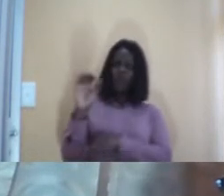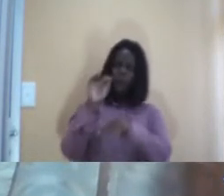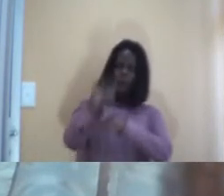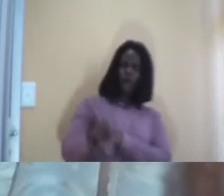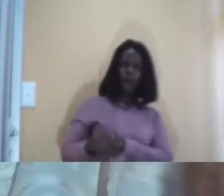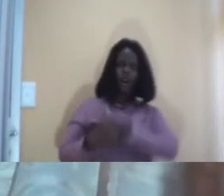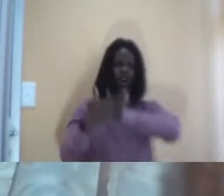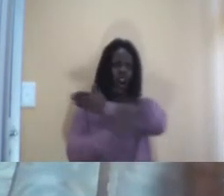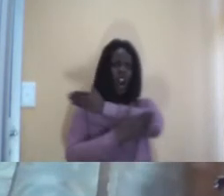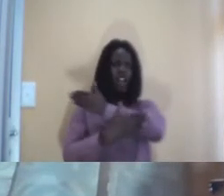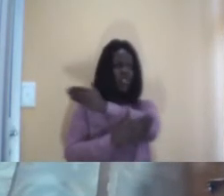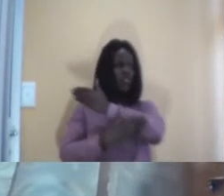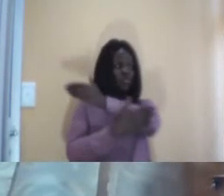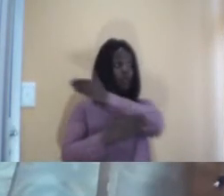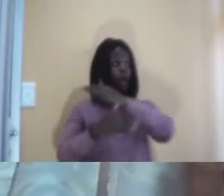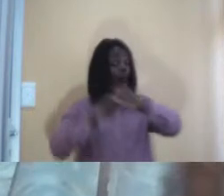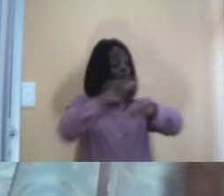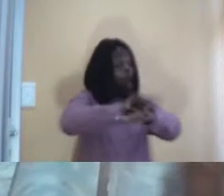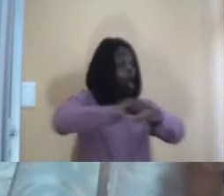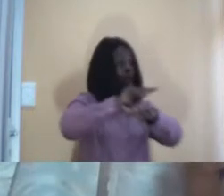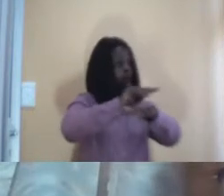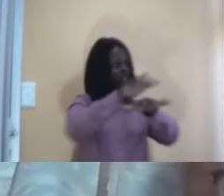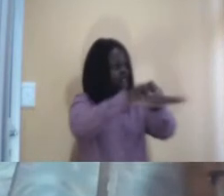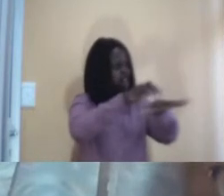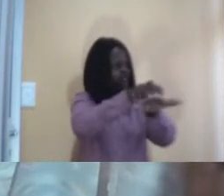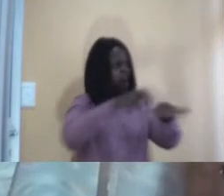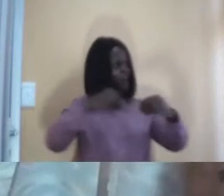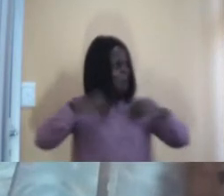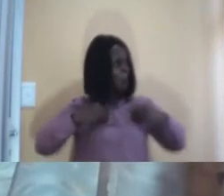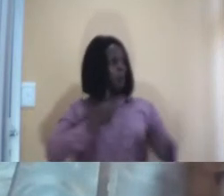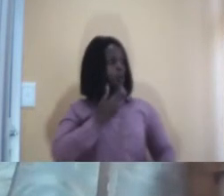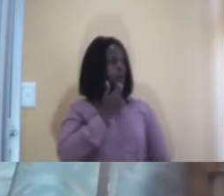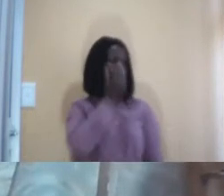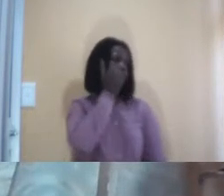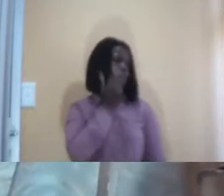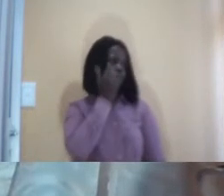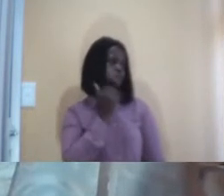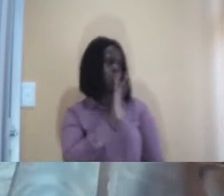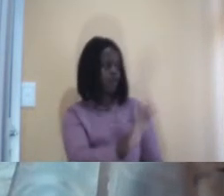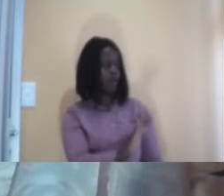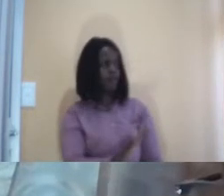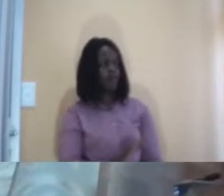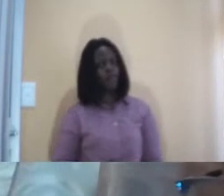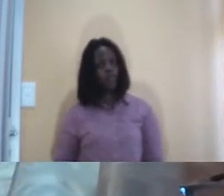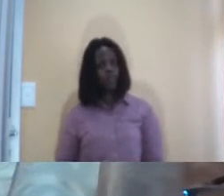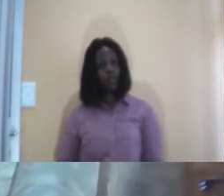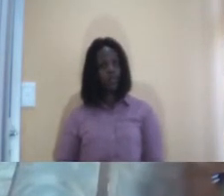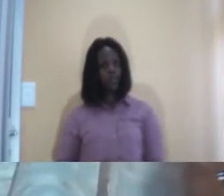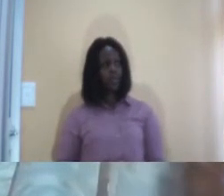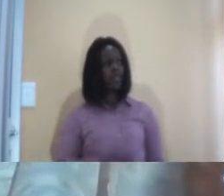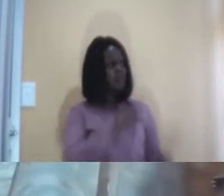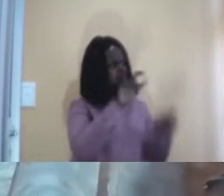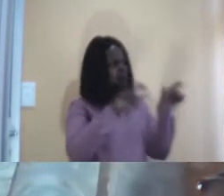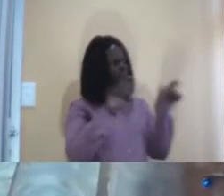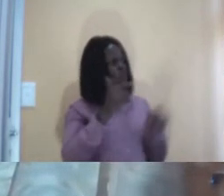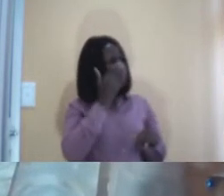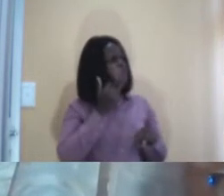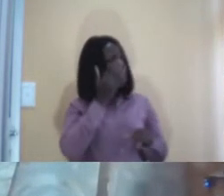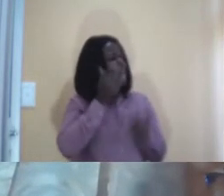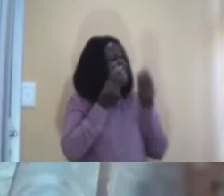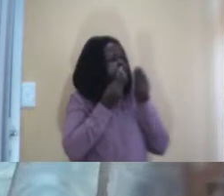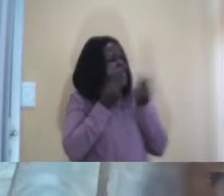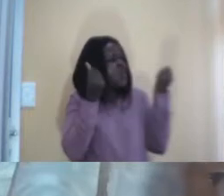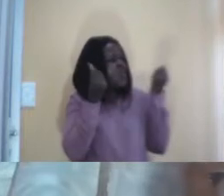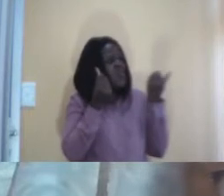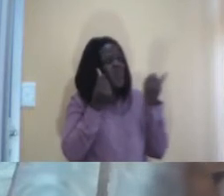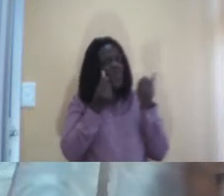country's arable land is in the hands of the minority, who accounts for fewer than 10% of